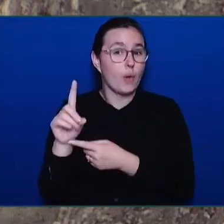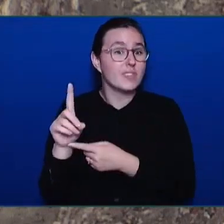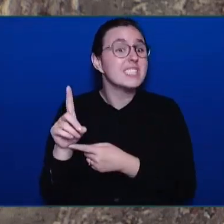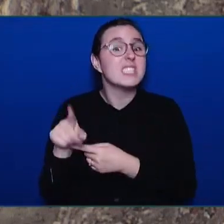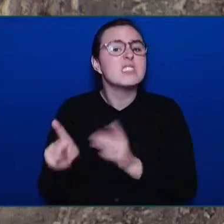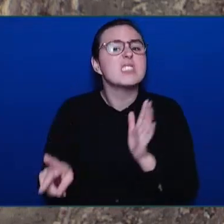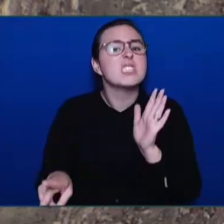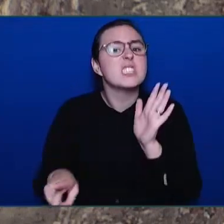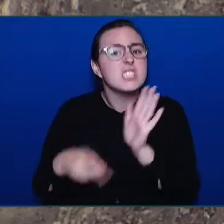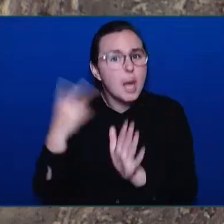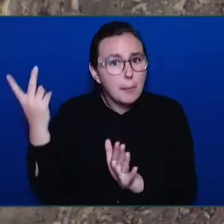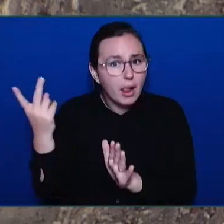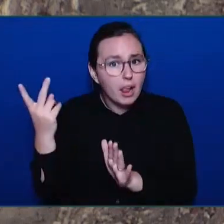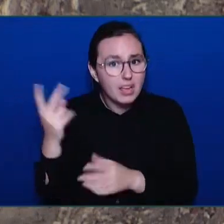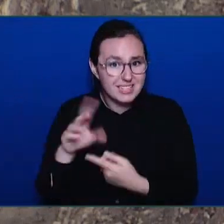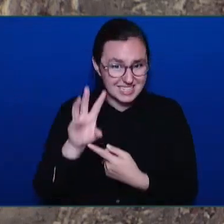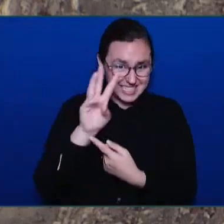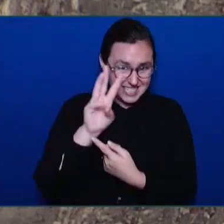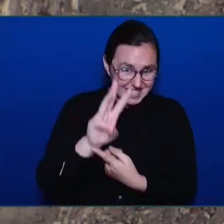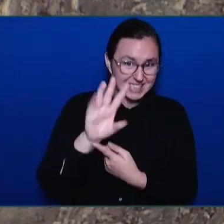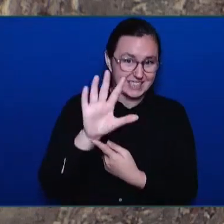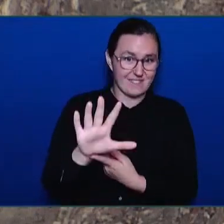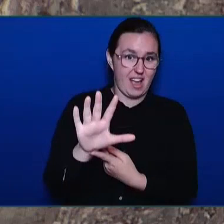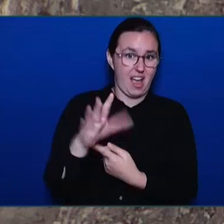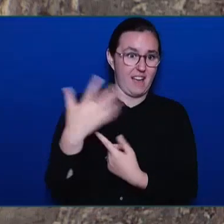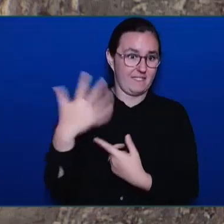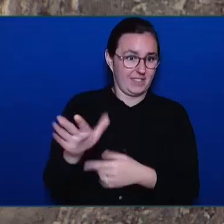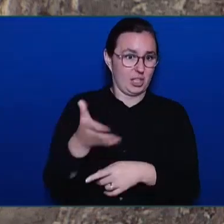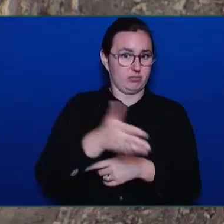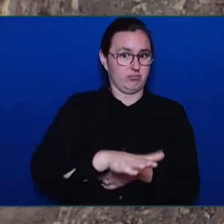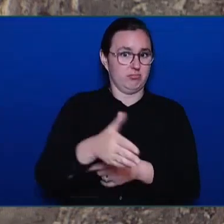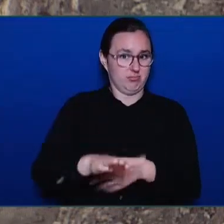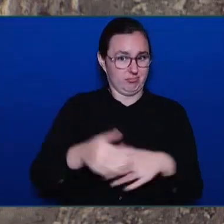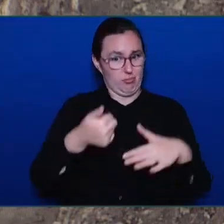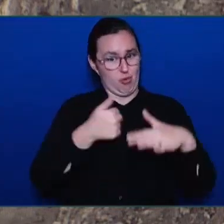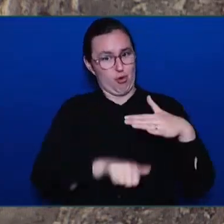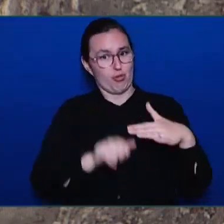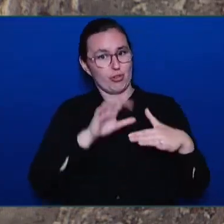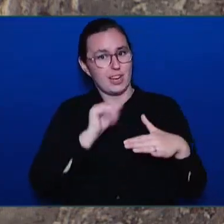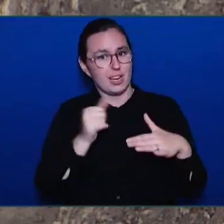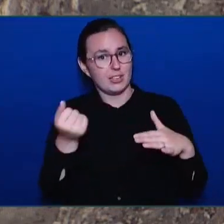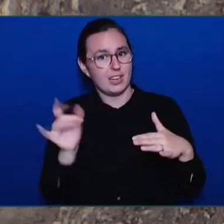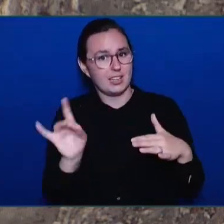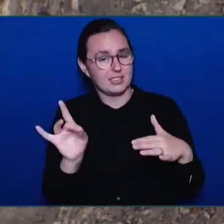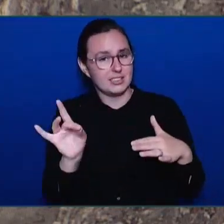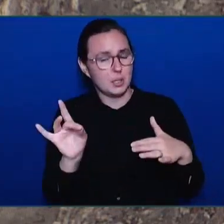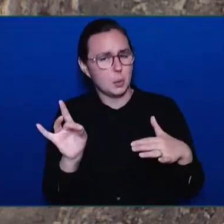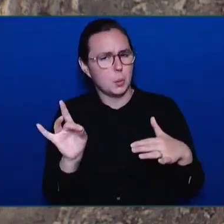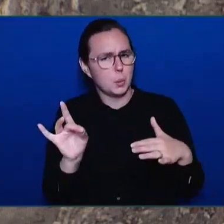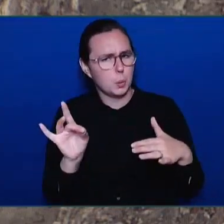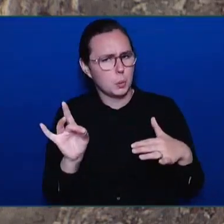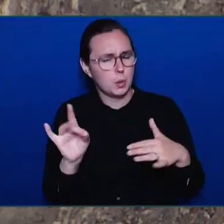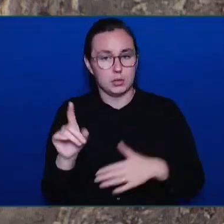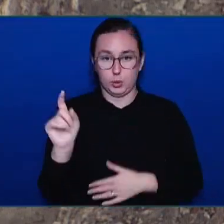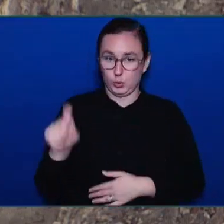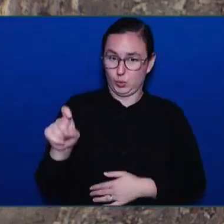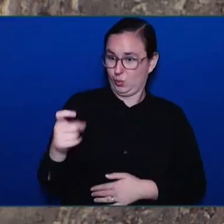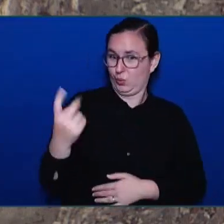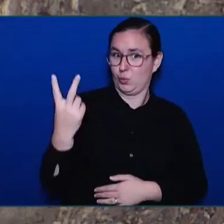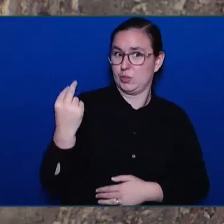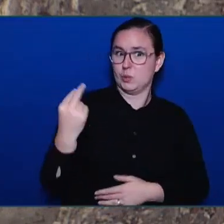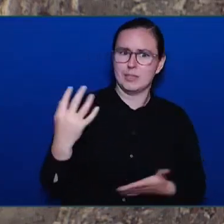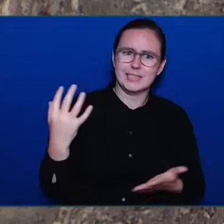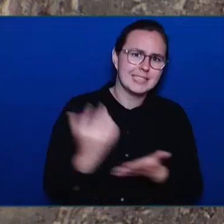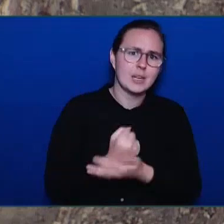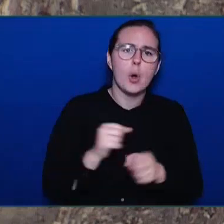government had an opportunity over 2 years ago to make a difference with legislation that would have allowed for involuntary treatment